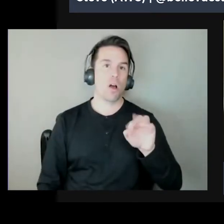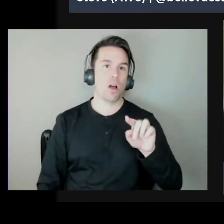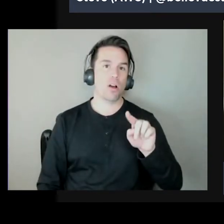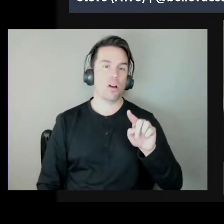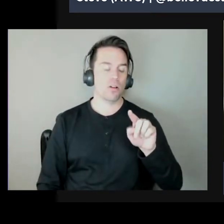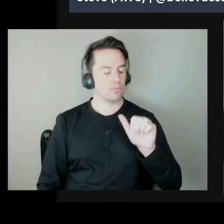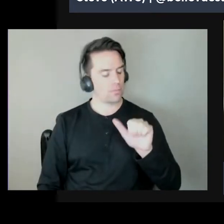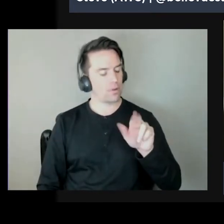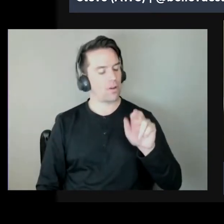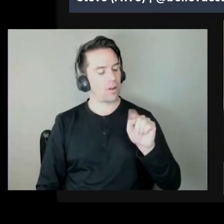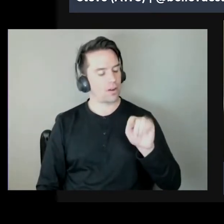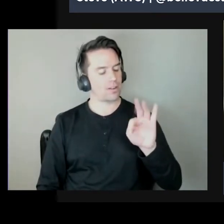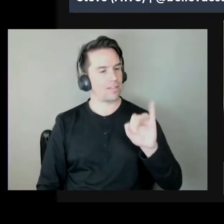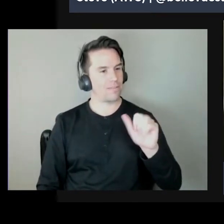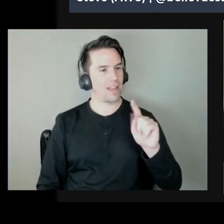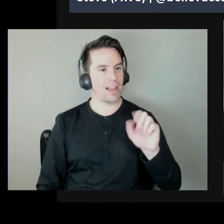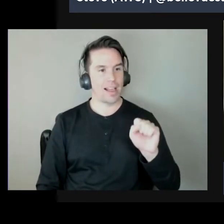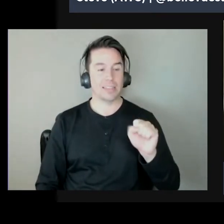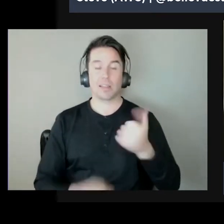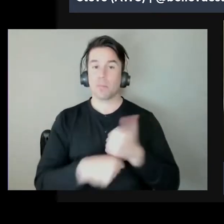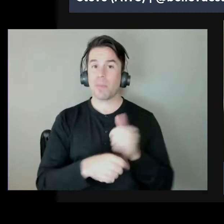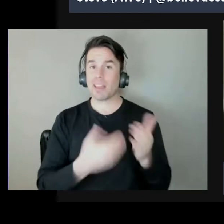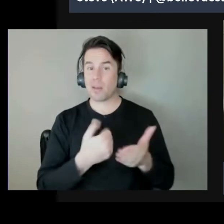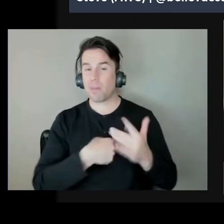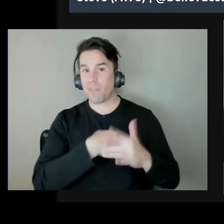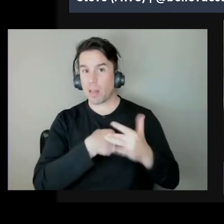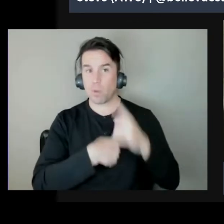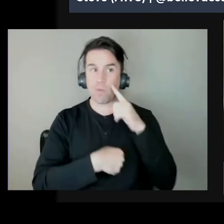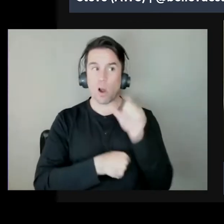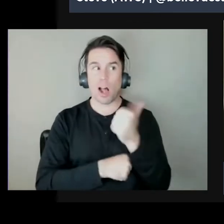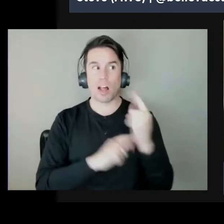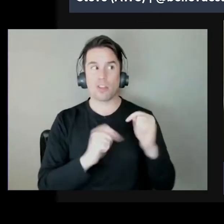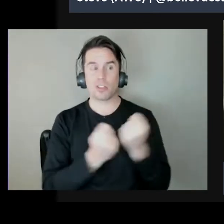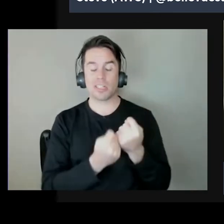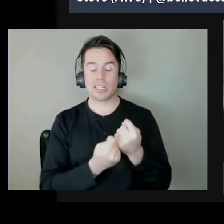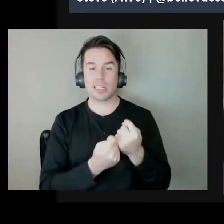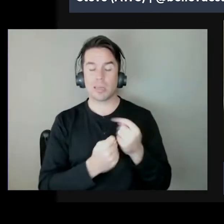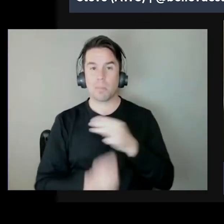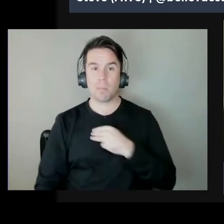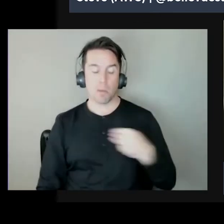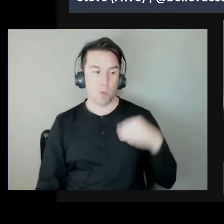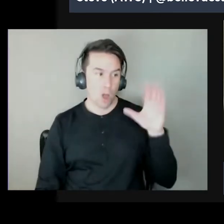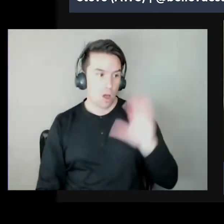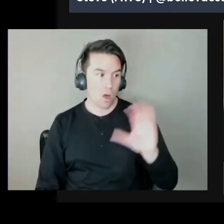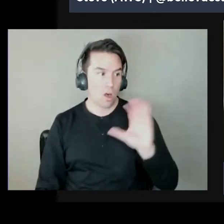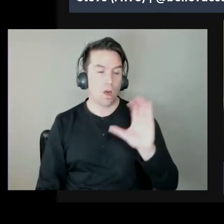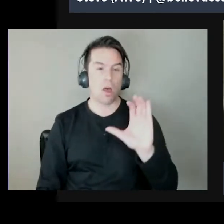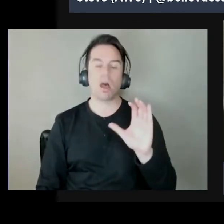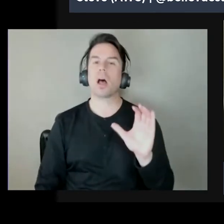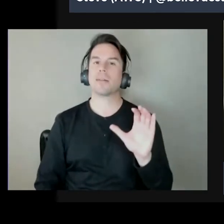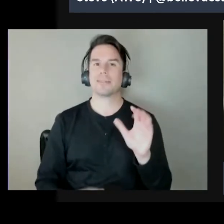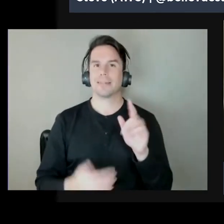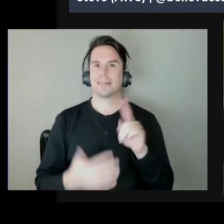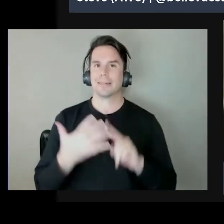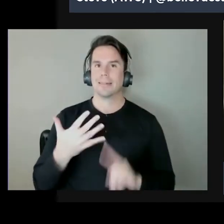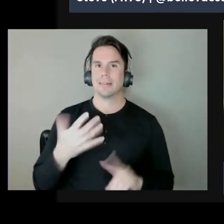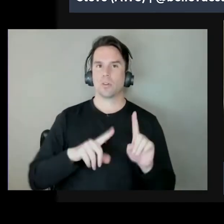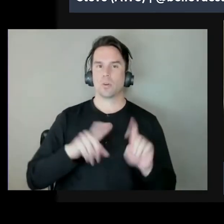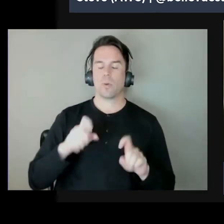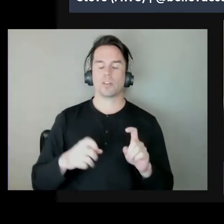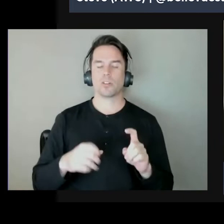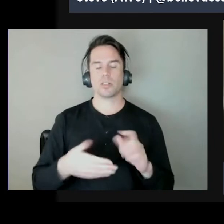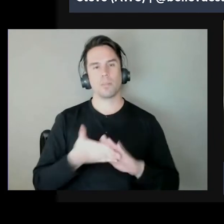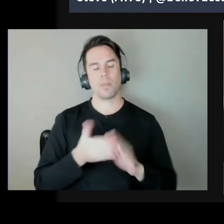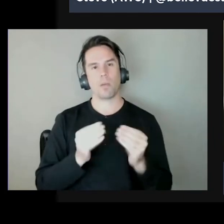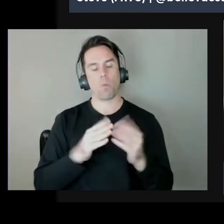searchable for different team members. All of those questions just started to get more and more complex at scale. And so that's the primary